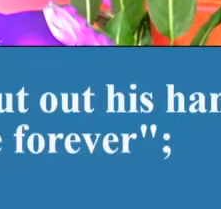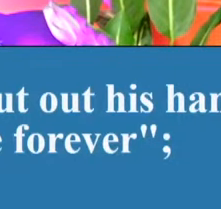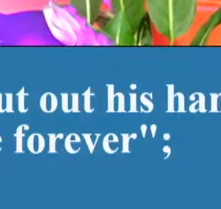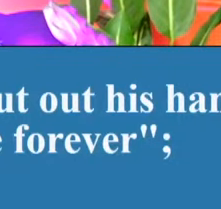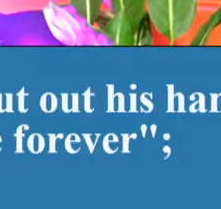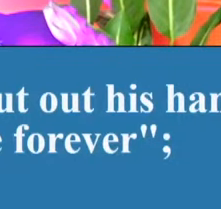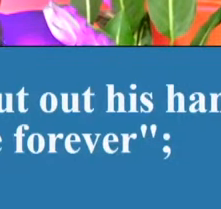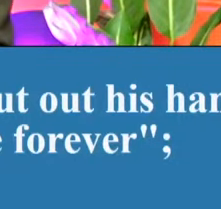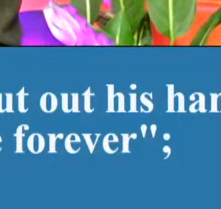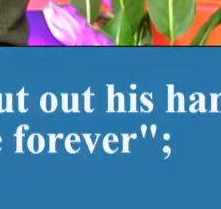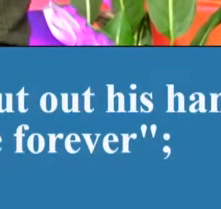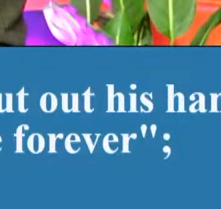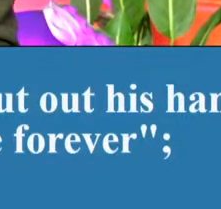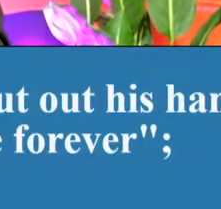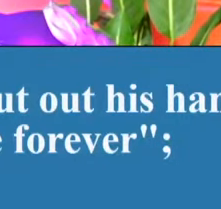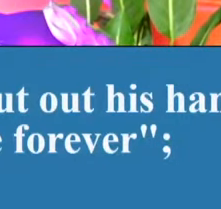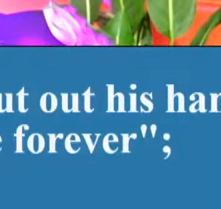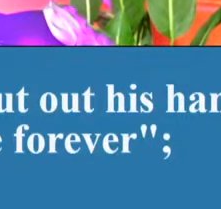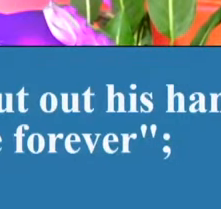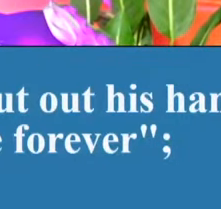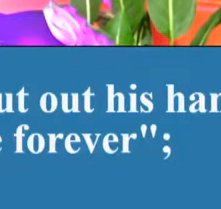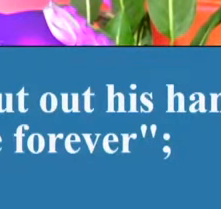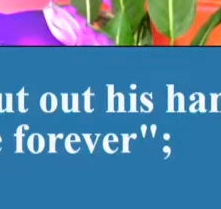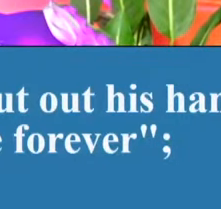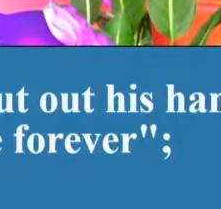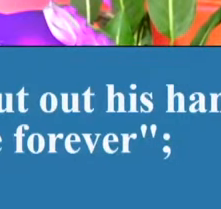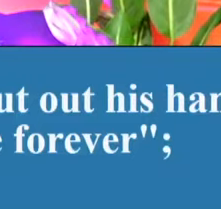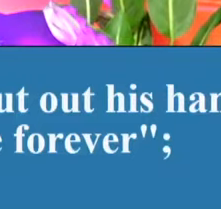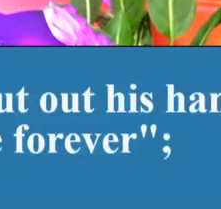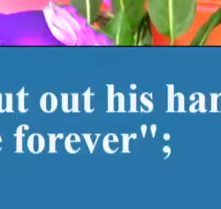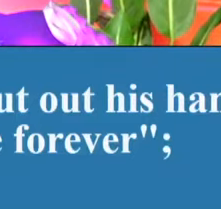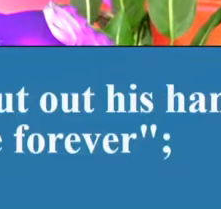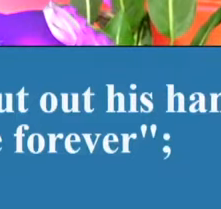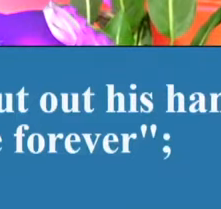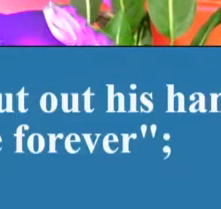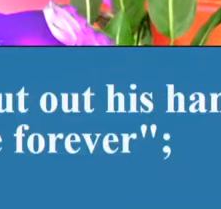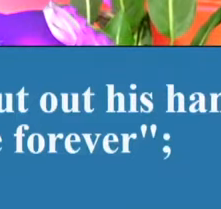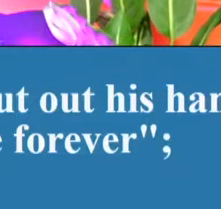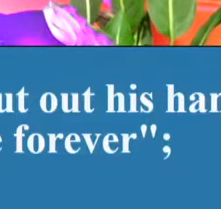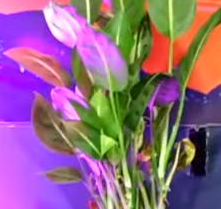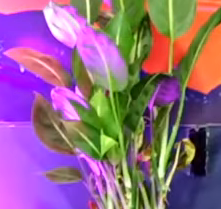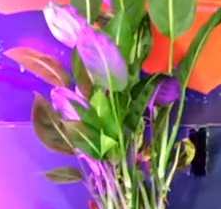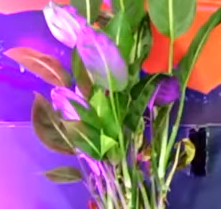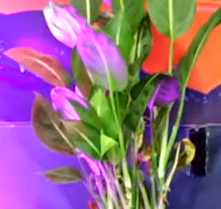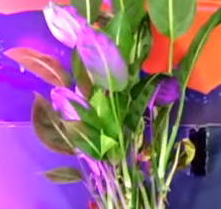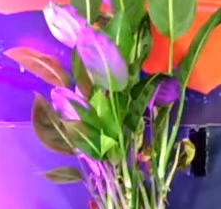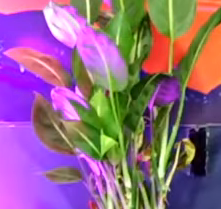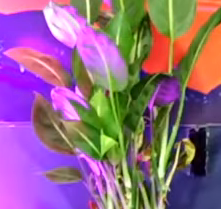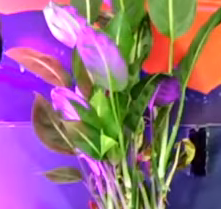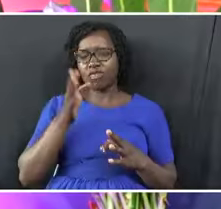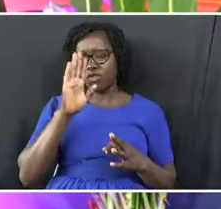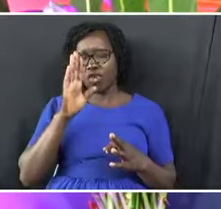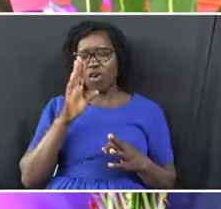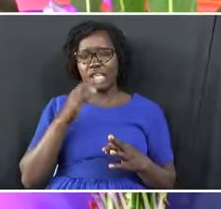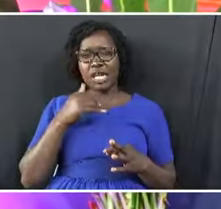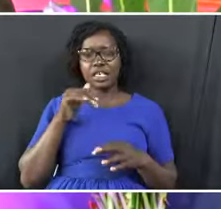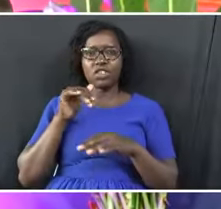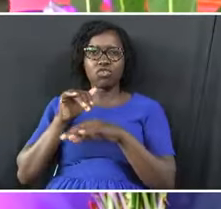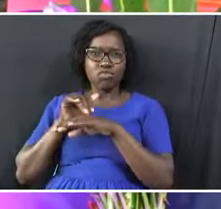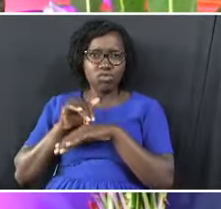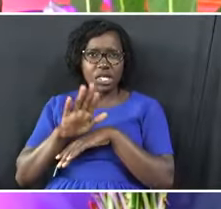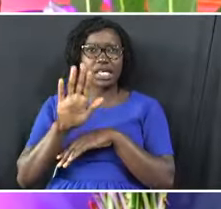eat to live forever.'" I want to believe that they told these young men that God had to send them